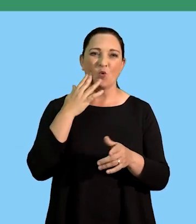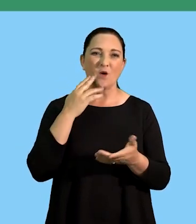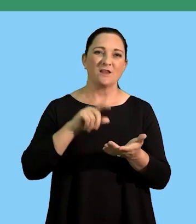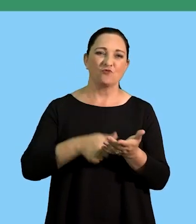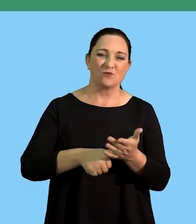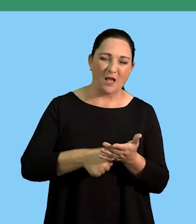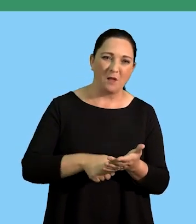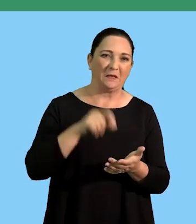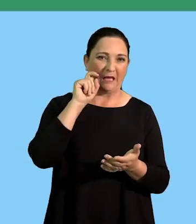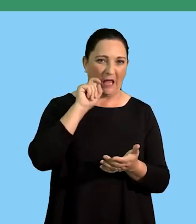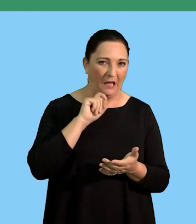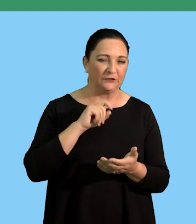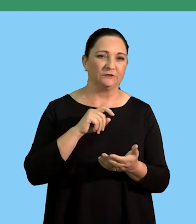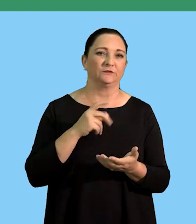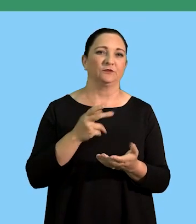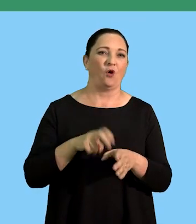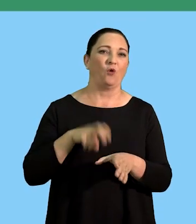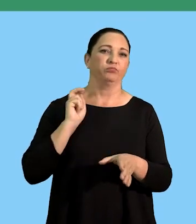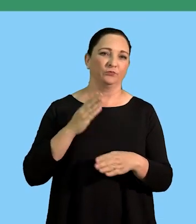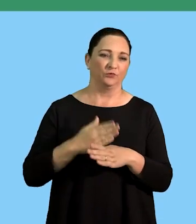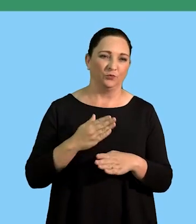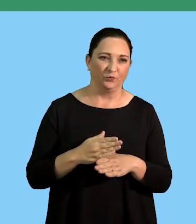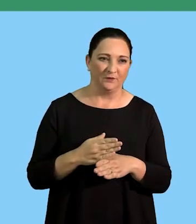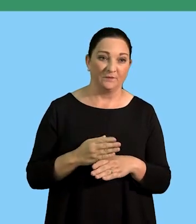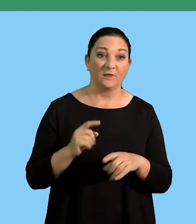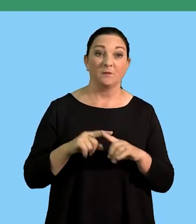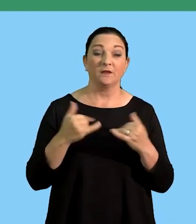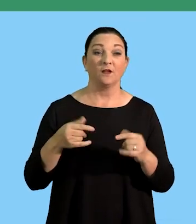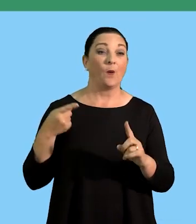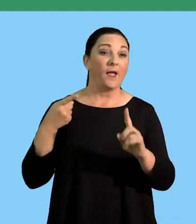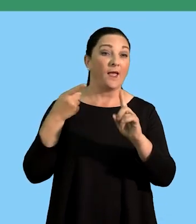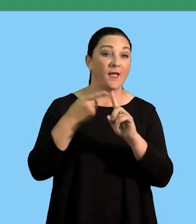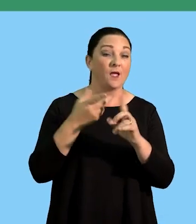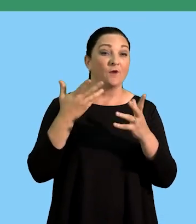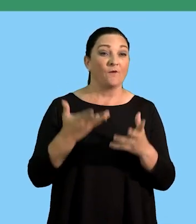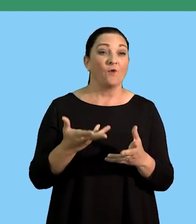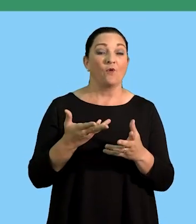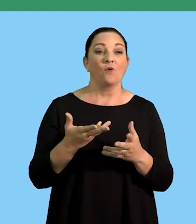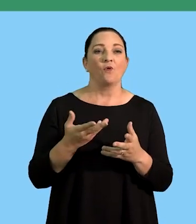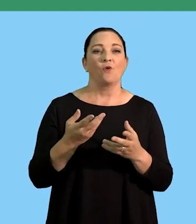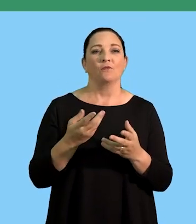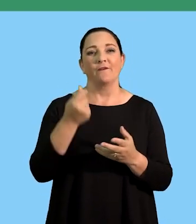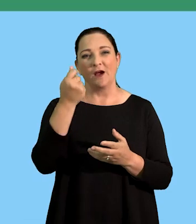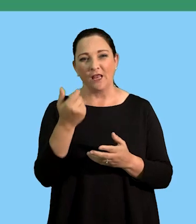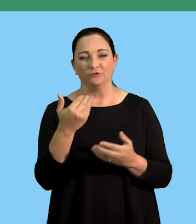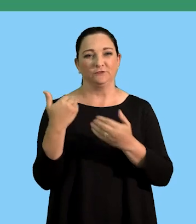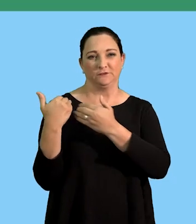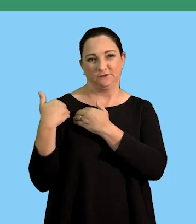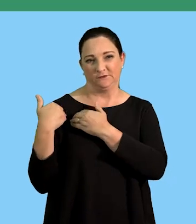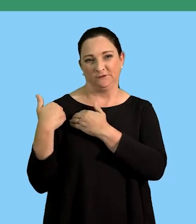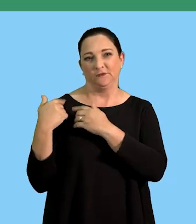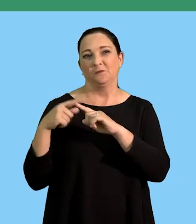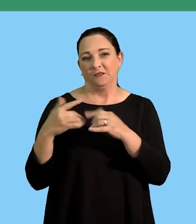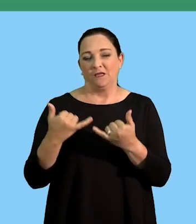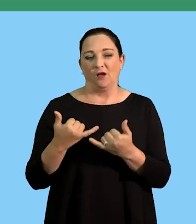provide financial security to the insured at retirement or the dependents of the deceased. So these